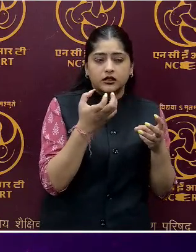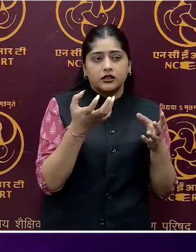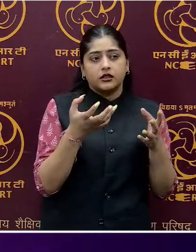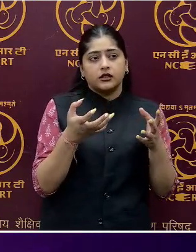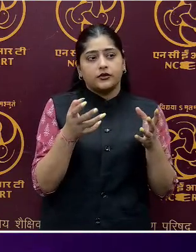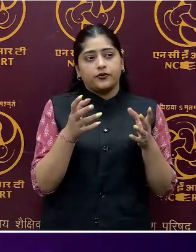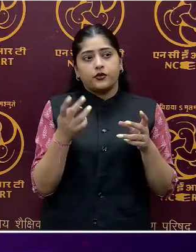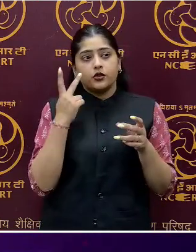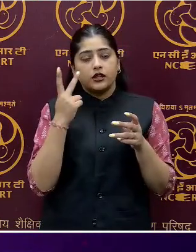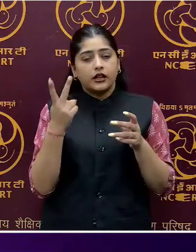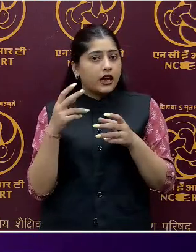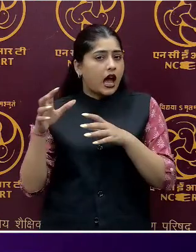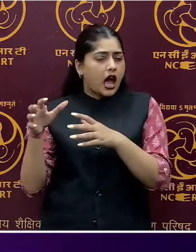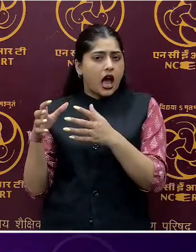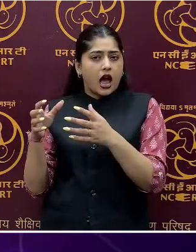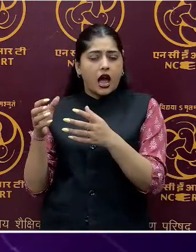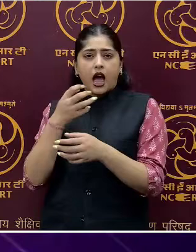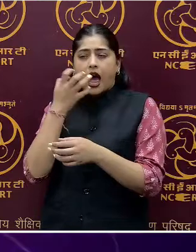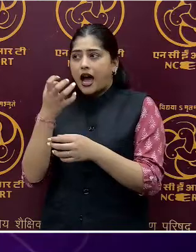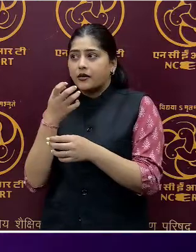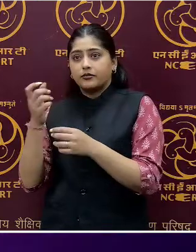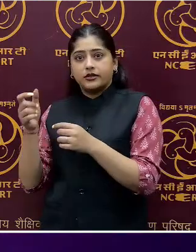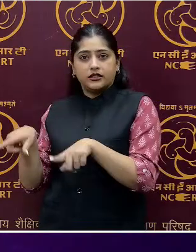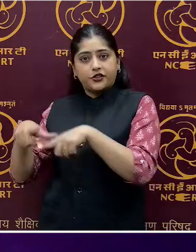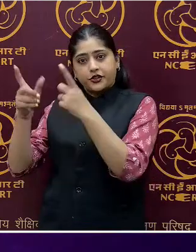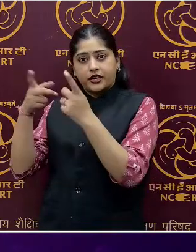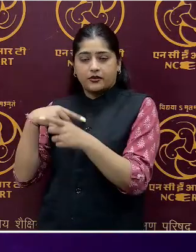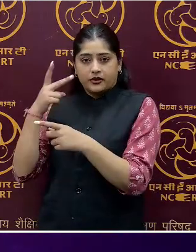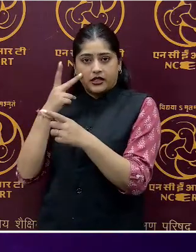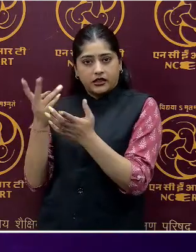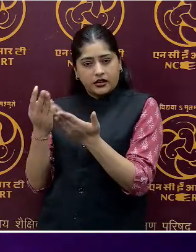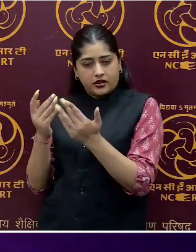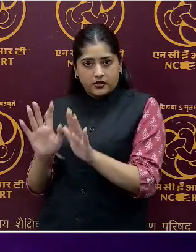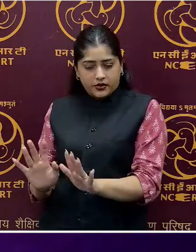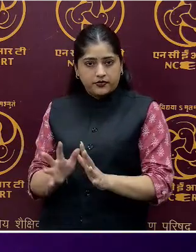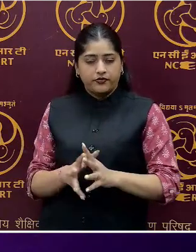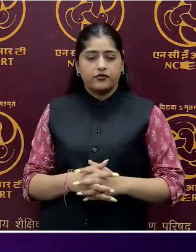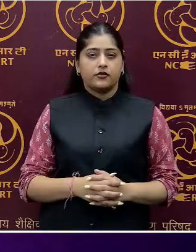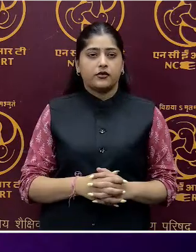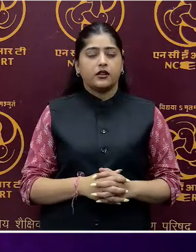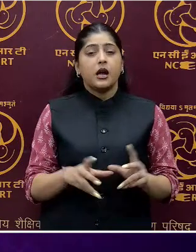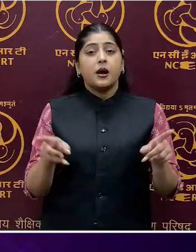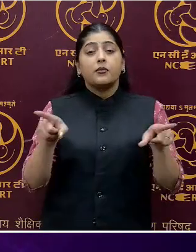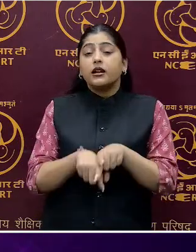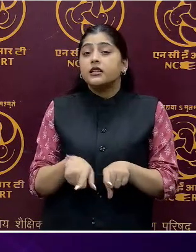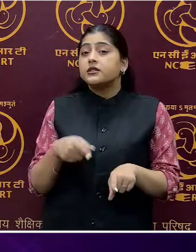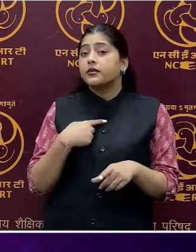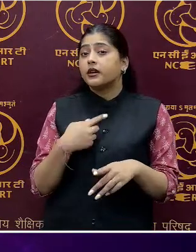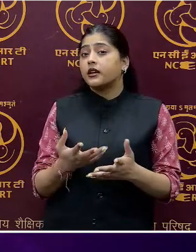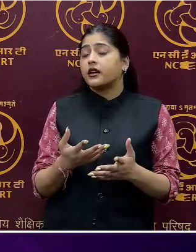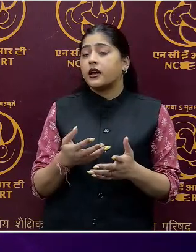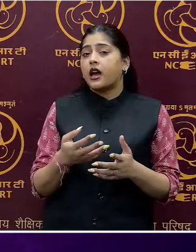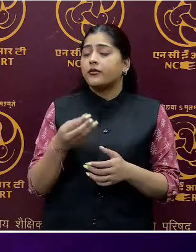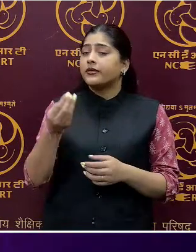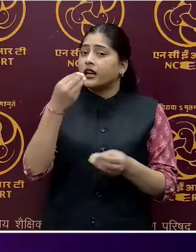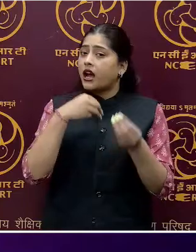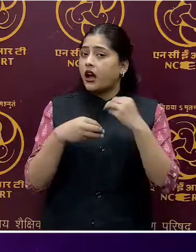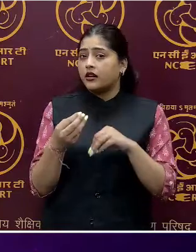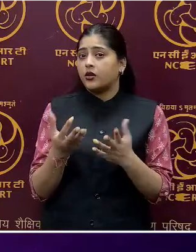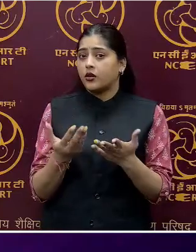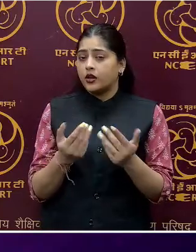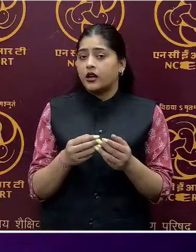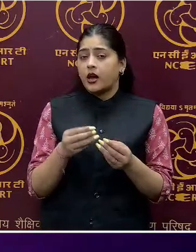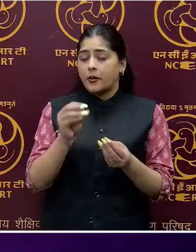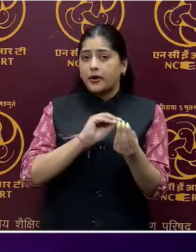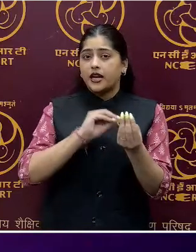apple are also hanging from this tree. Apple tree. And you know what, we can also eat, on